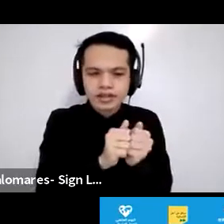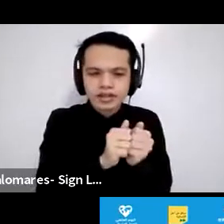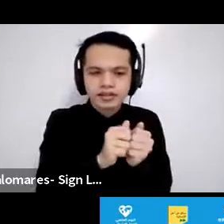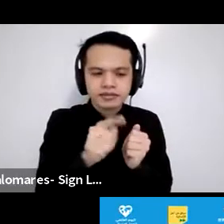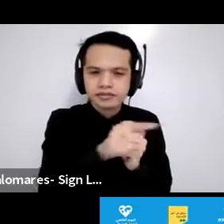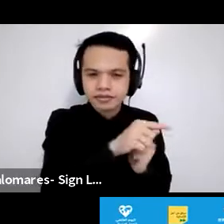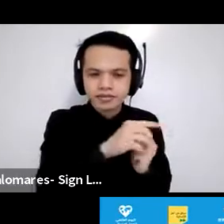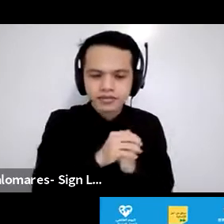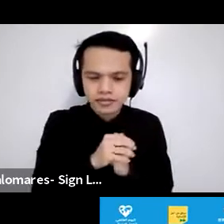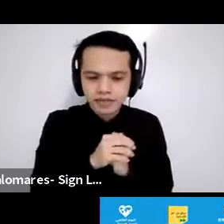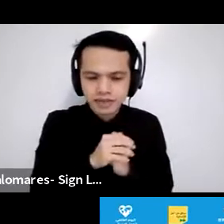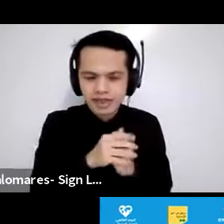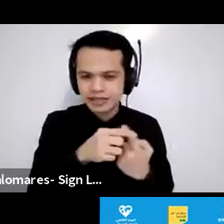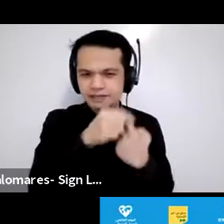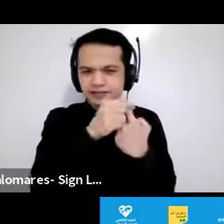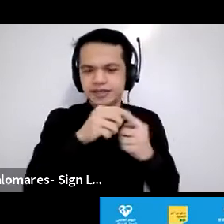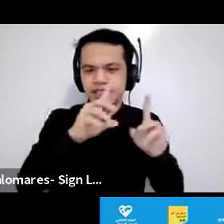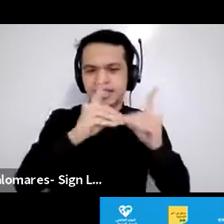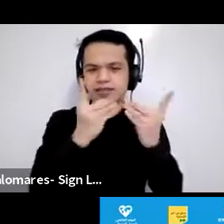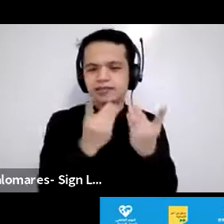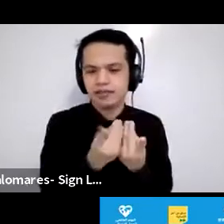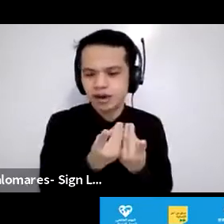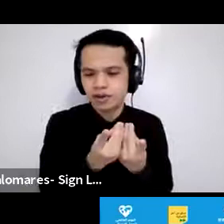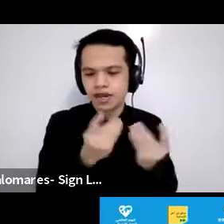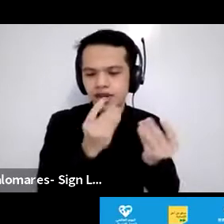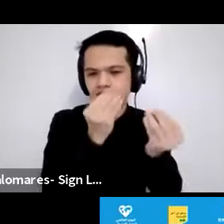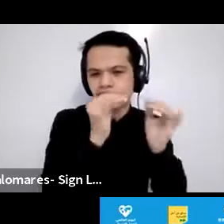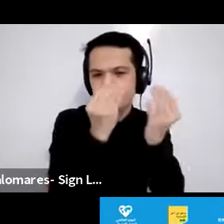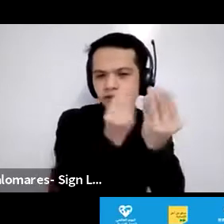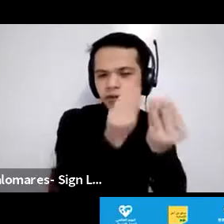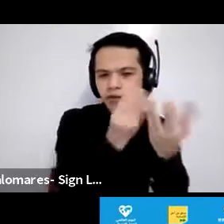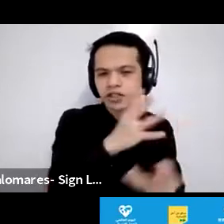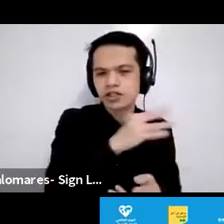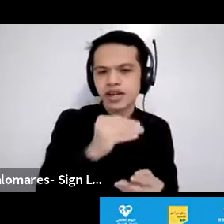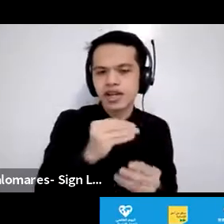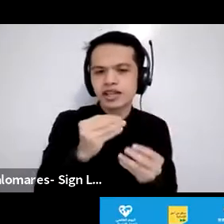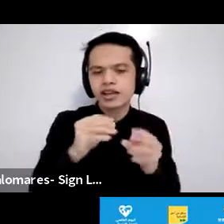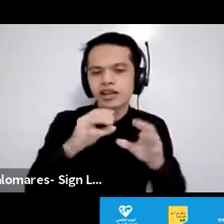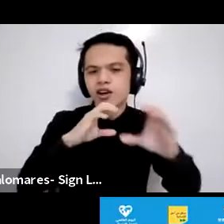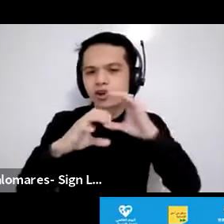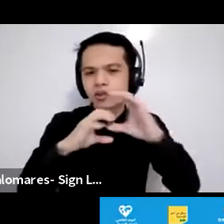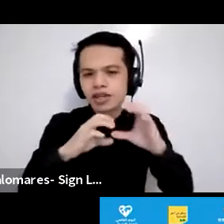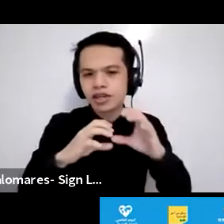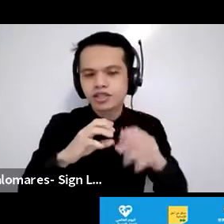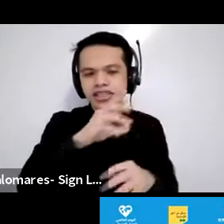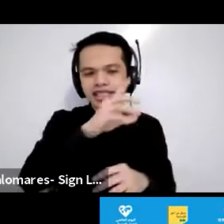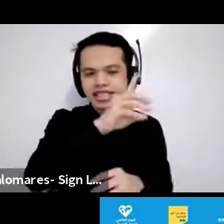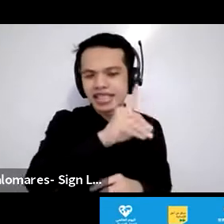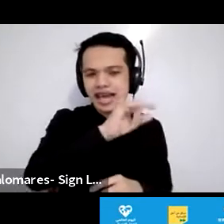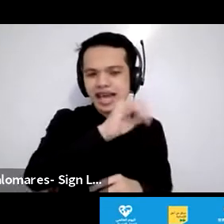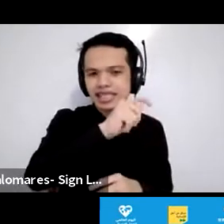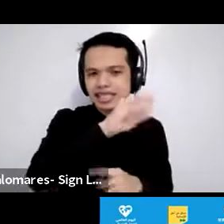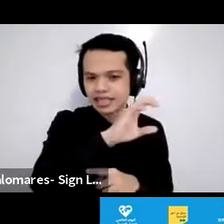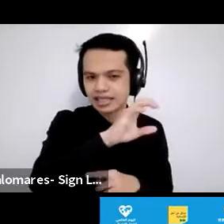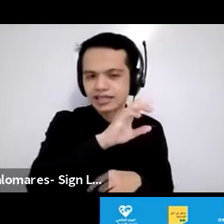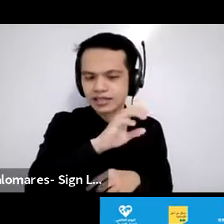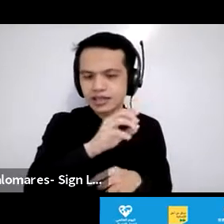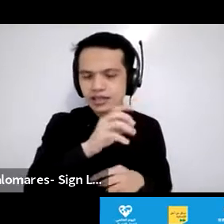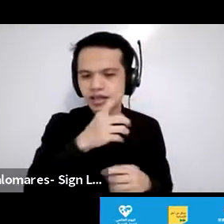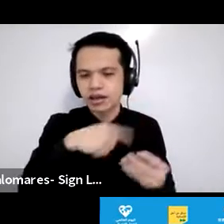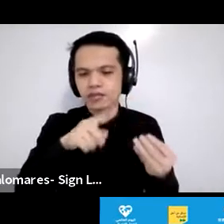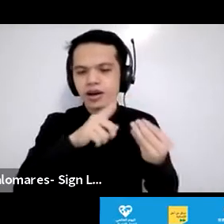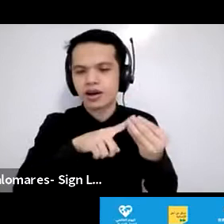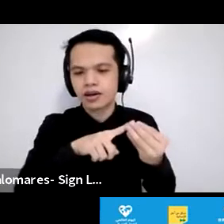especially with the Department of Information and Communications Technology, or the ICT, in terms